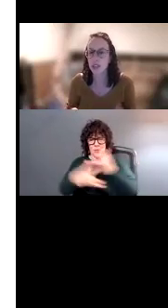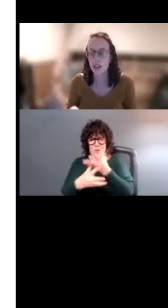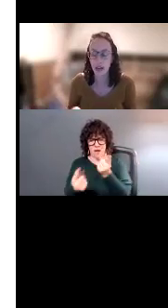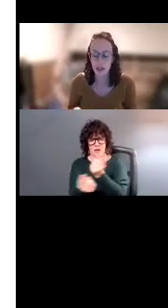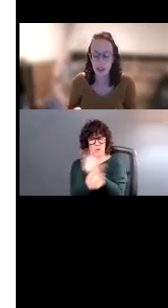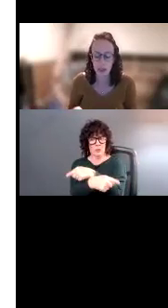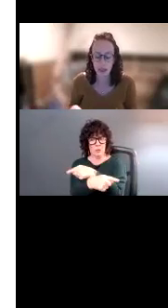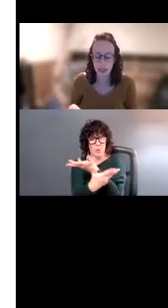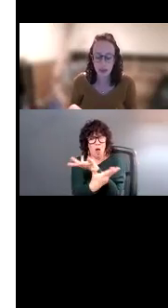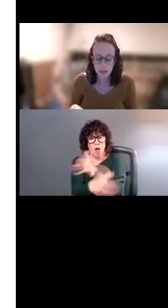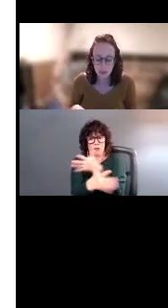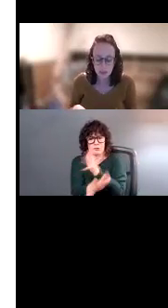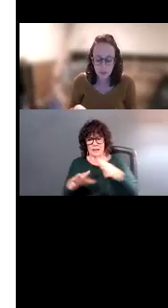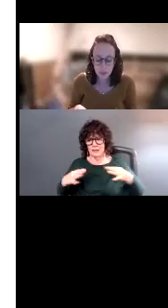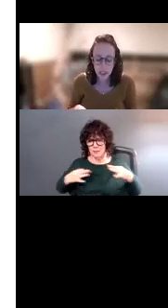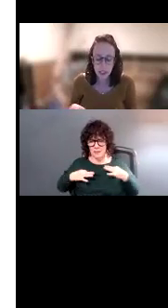which we'll talk about in a minute.